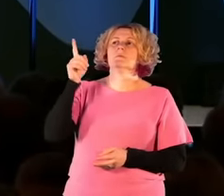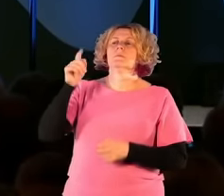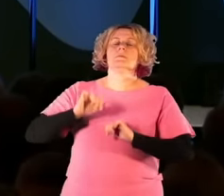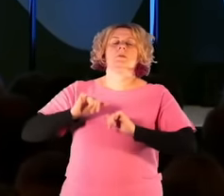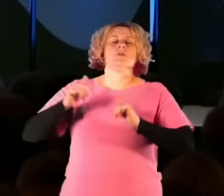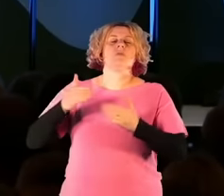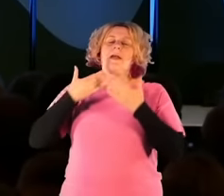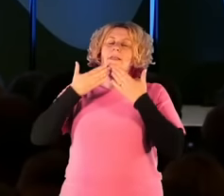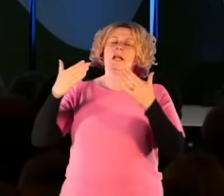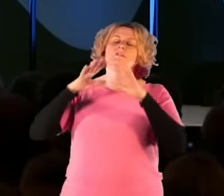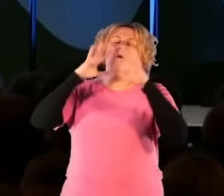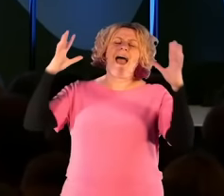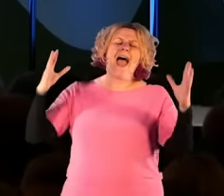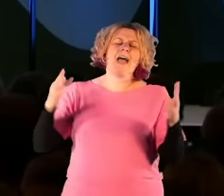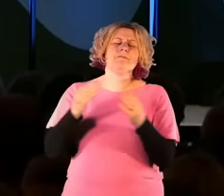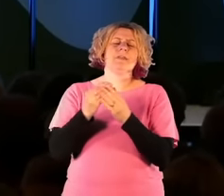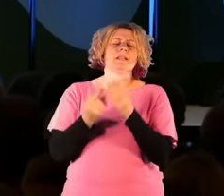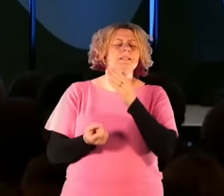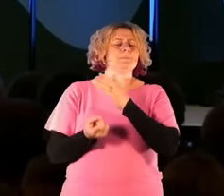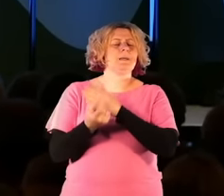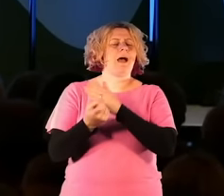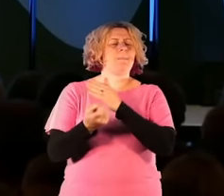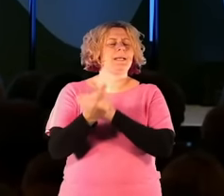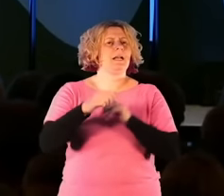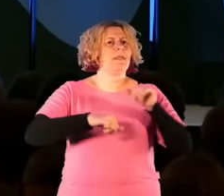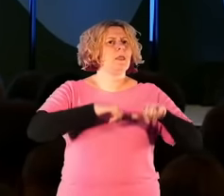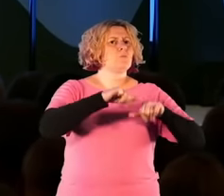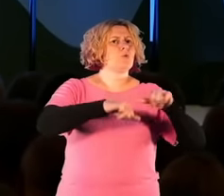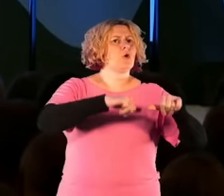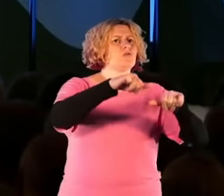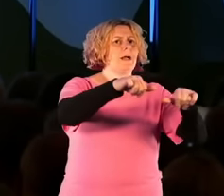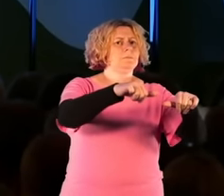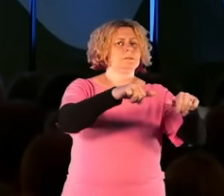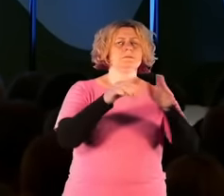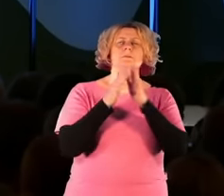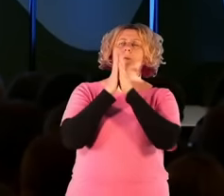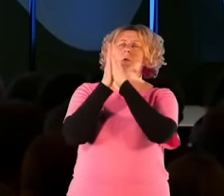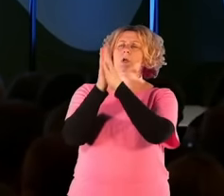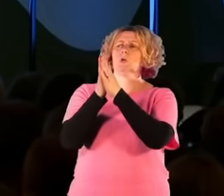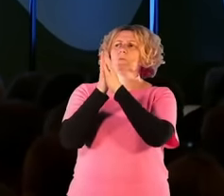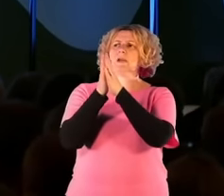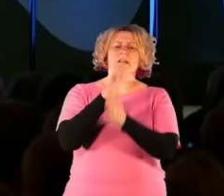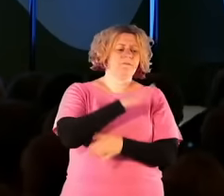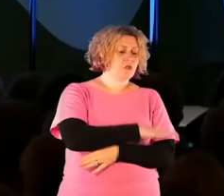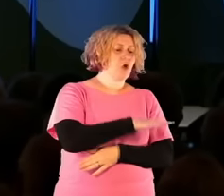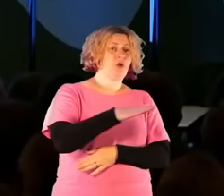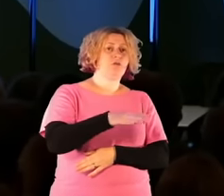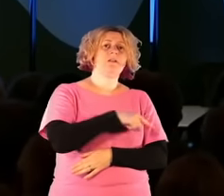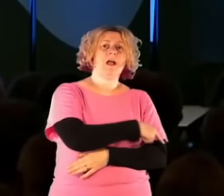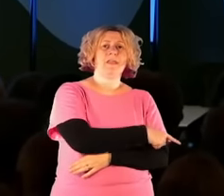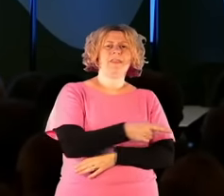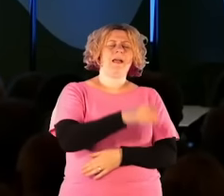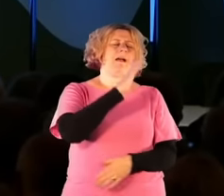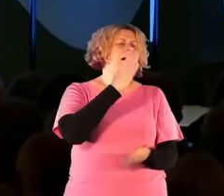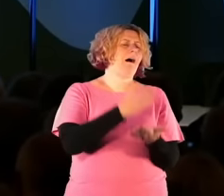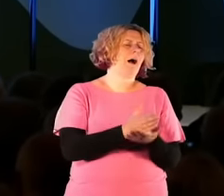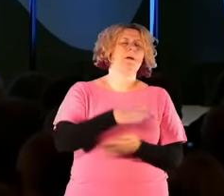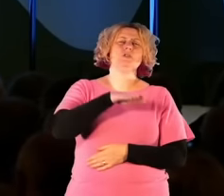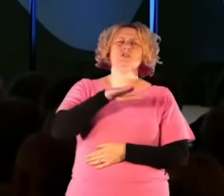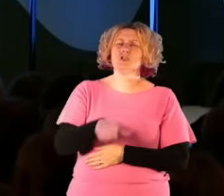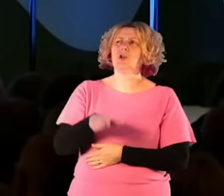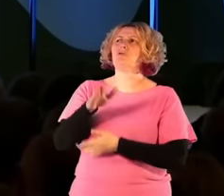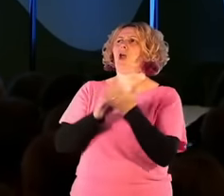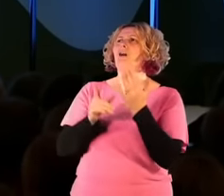the different programs this week. We pray for the children that they might indeed be children of God. We pray for our